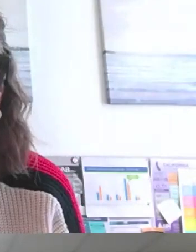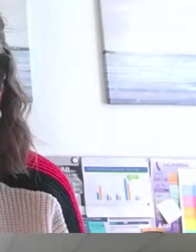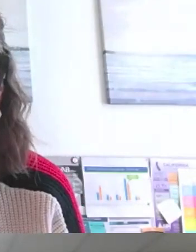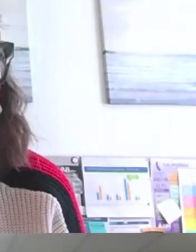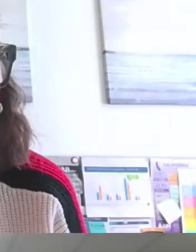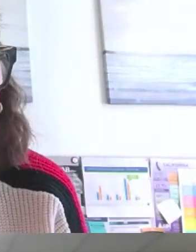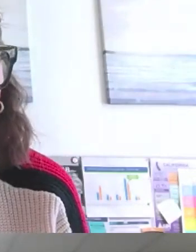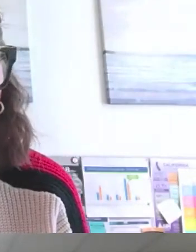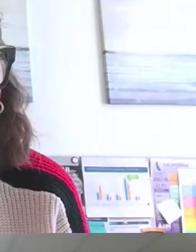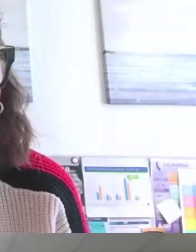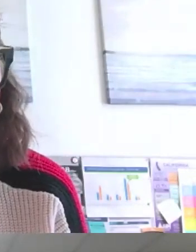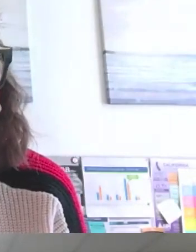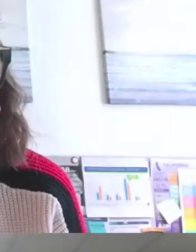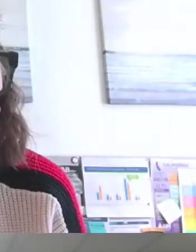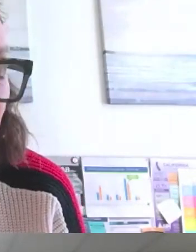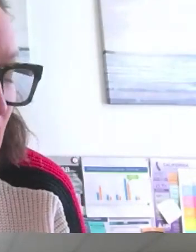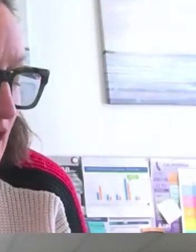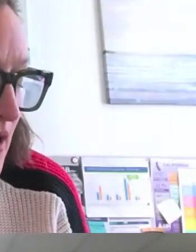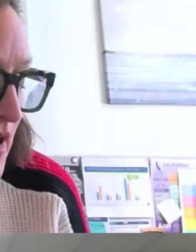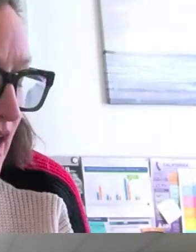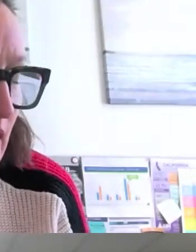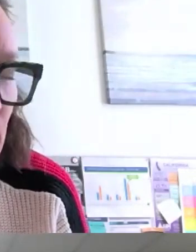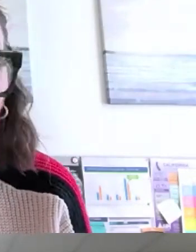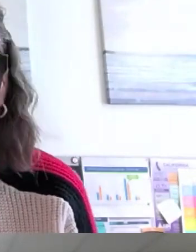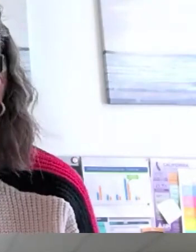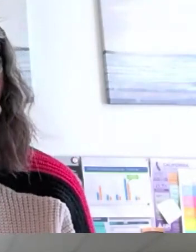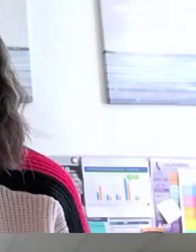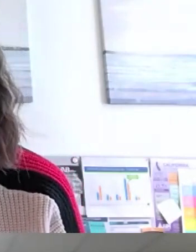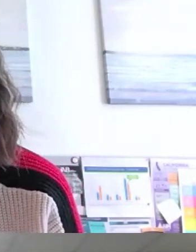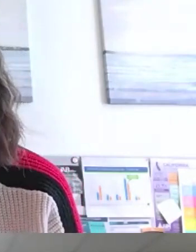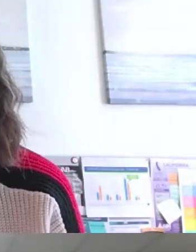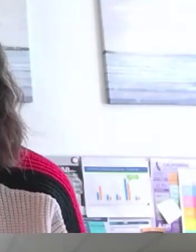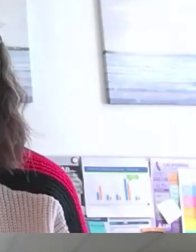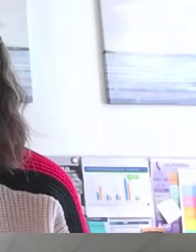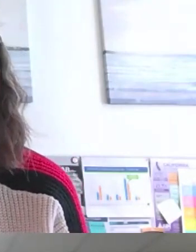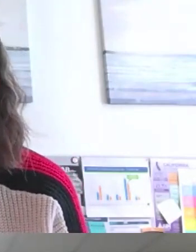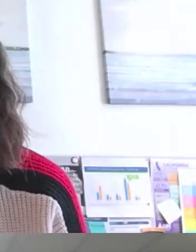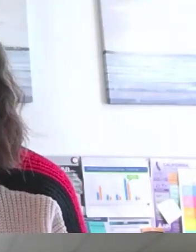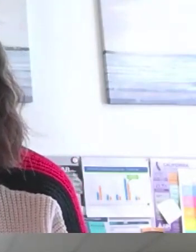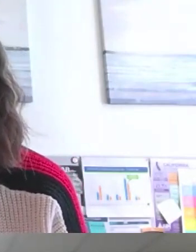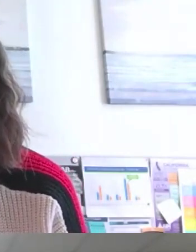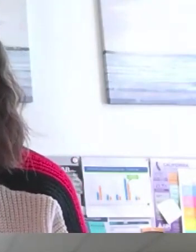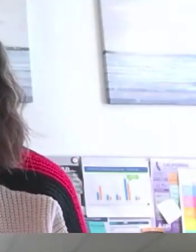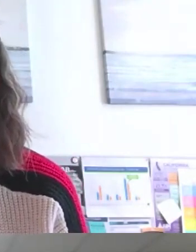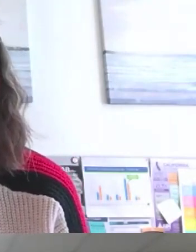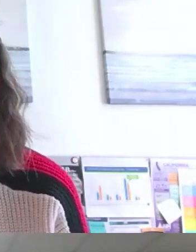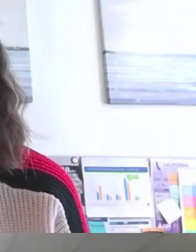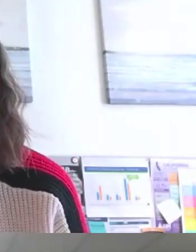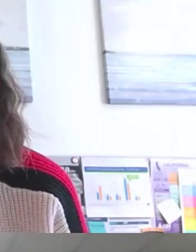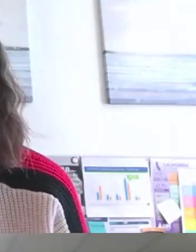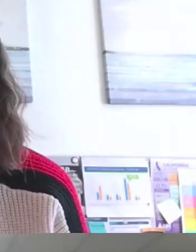So, go ahead, Catherine. No, you go ahead, please. I really appreciate continuing to raise that connection. We've made a